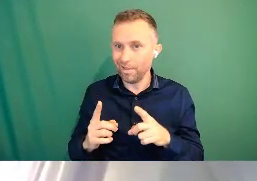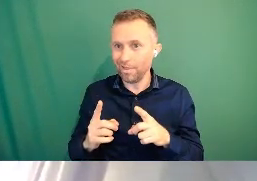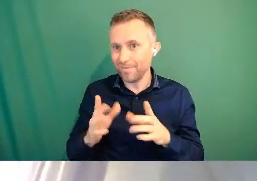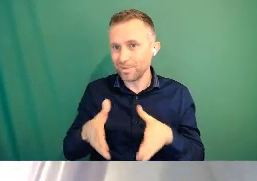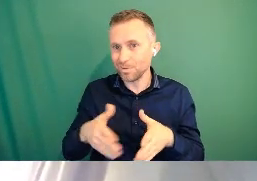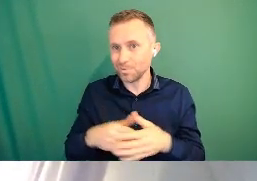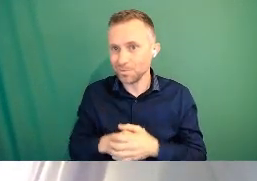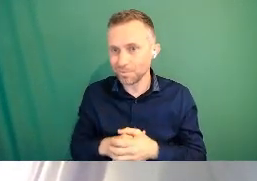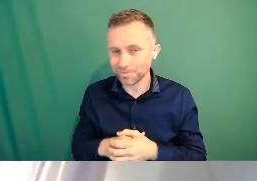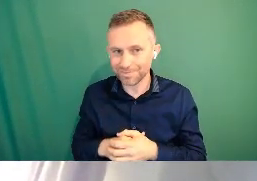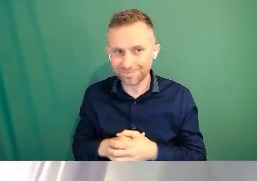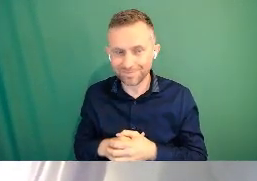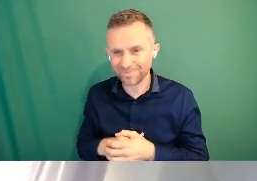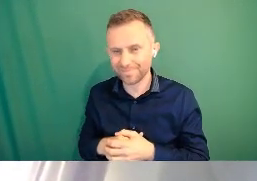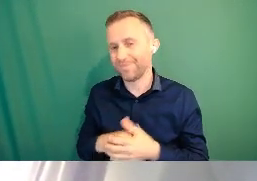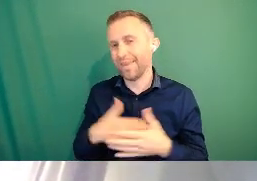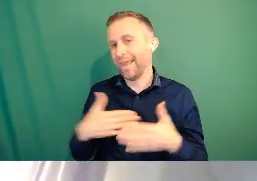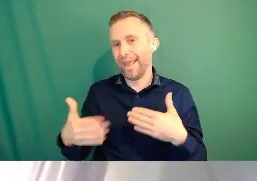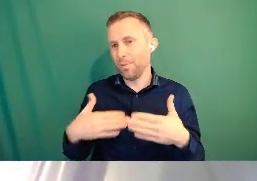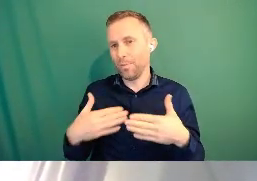sugar